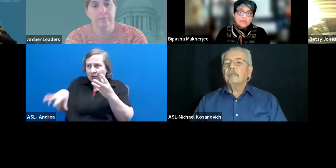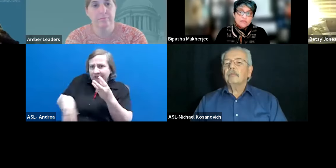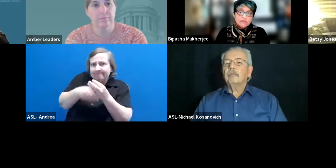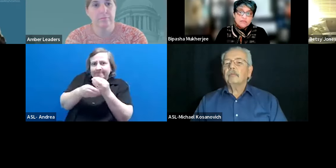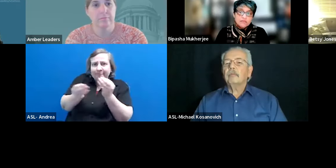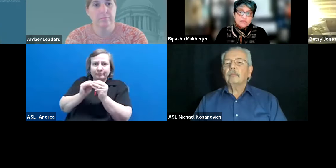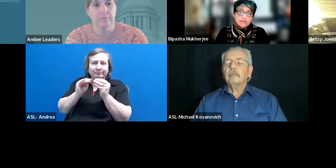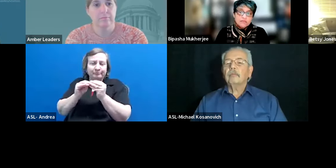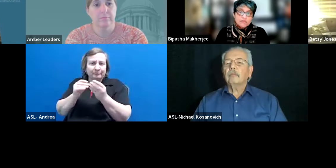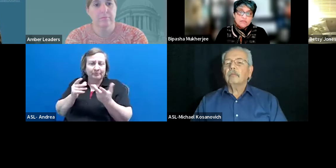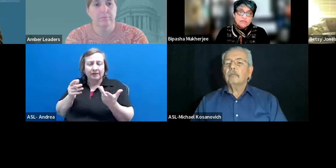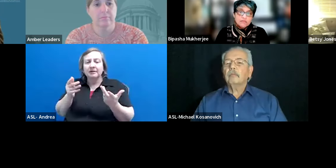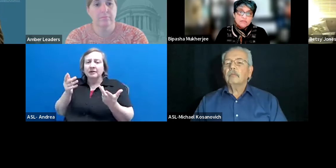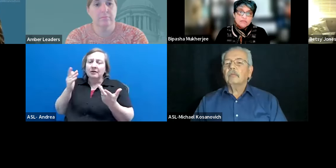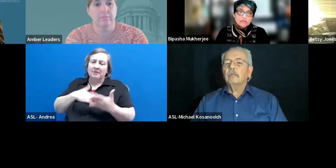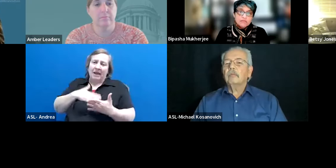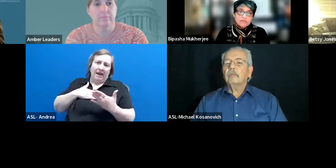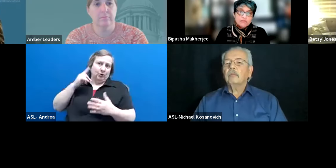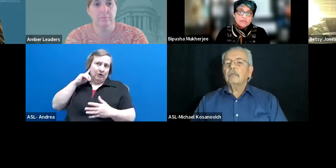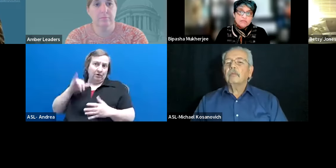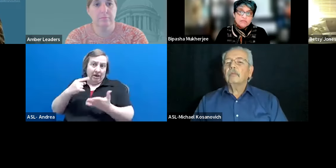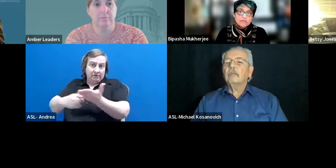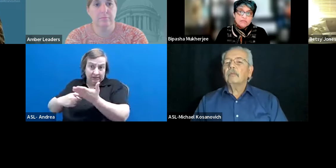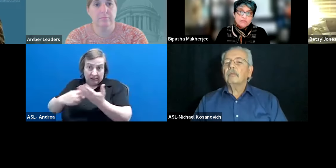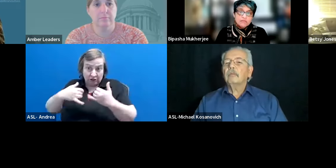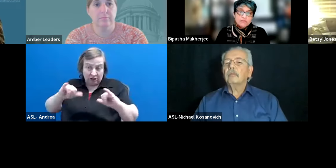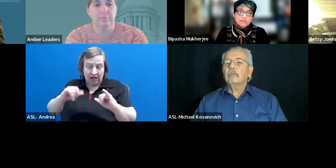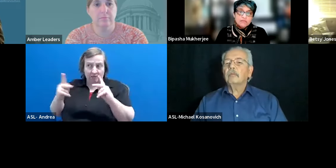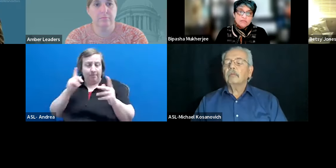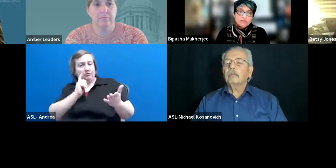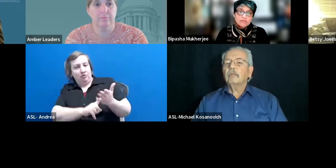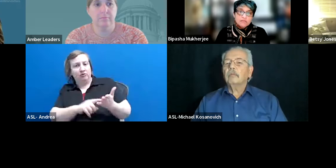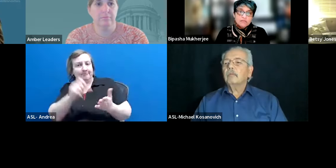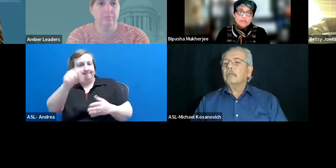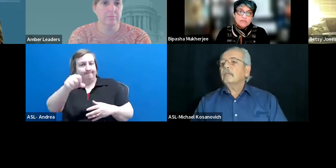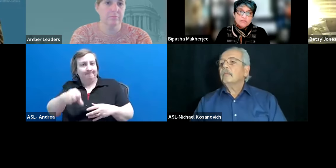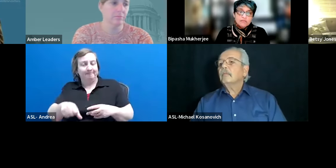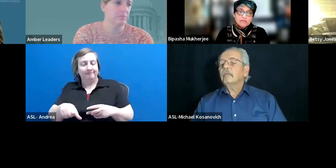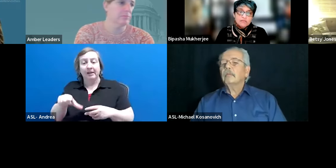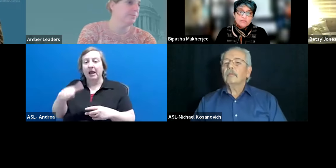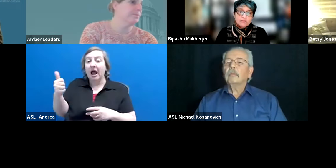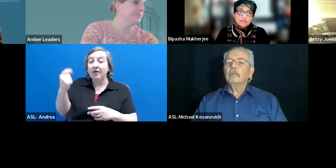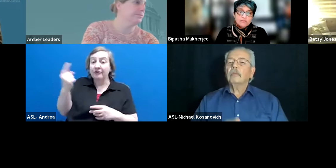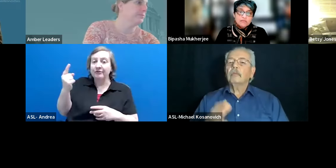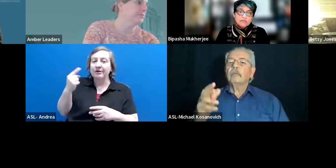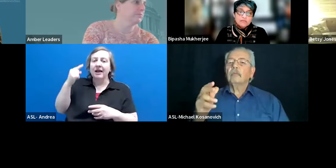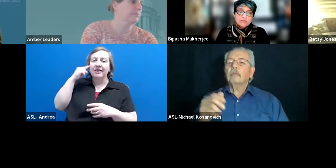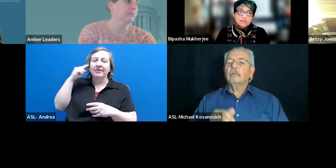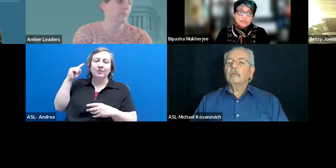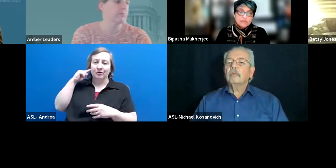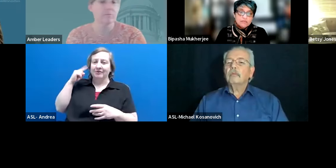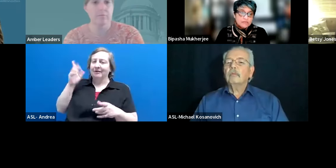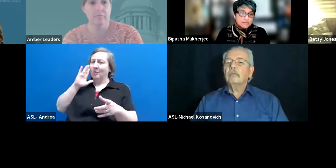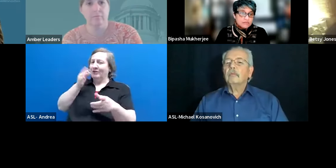really glad to see that, to hear that discussion and see it called out. One other thing I think we kind of heard some themes